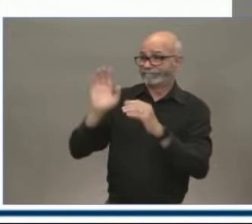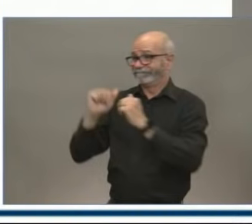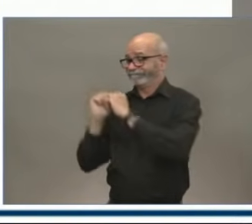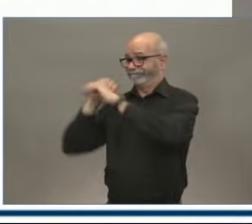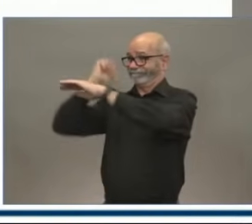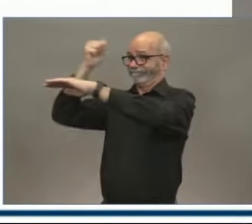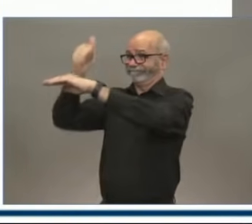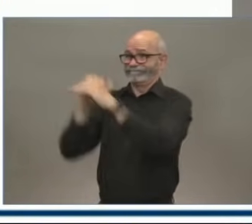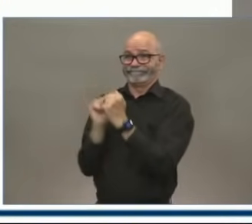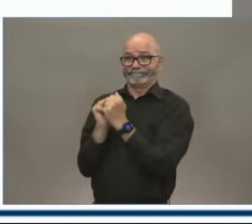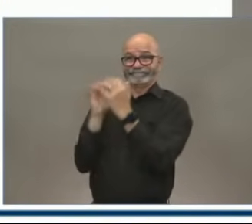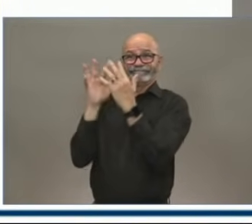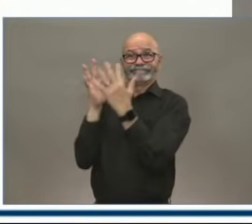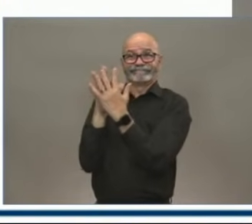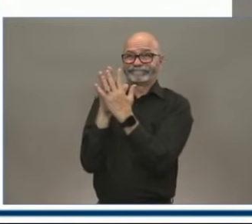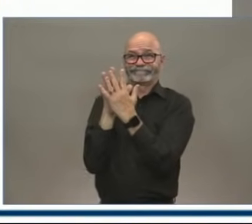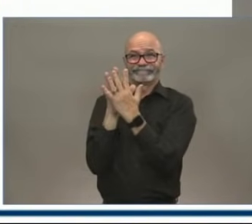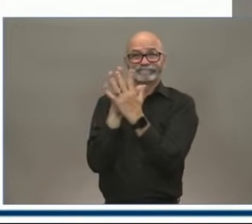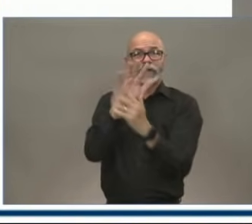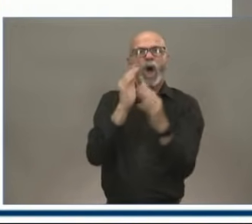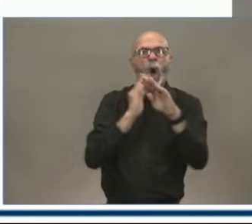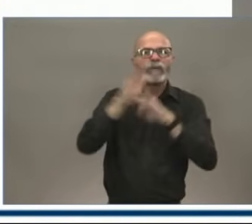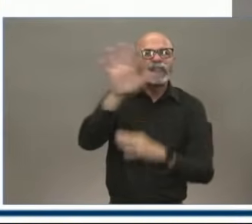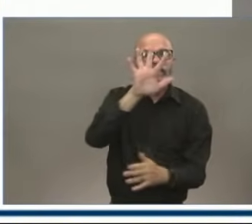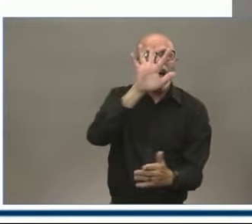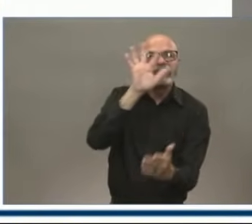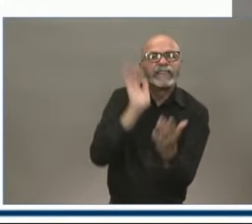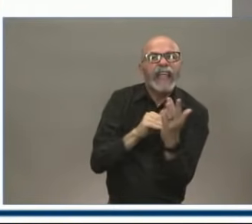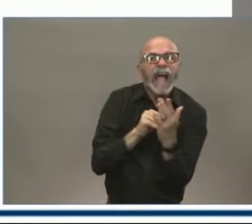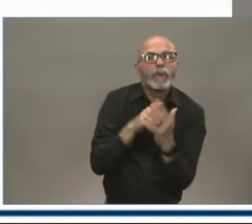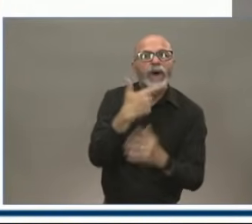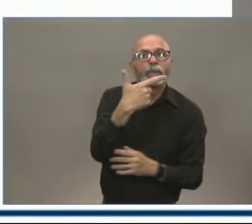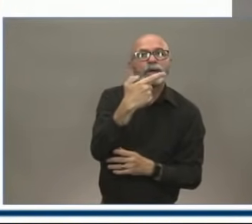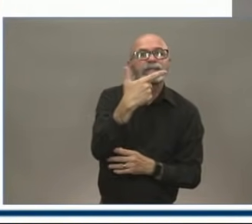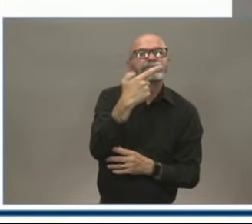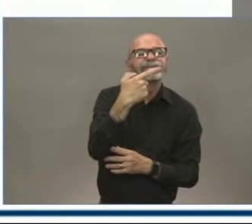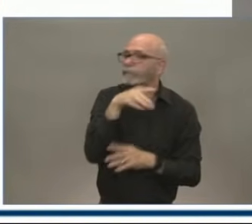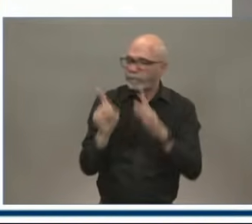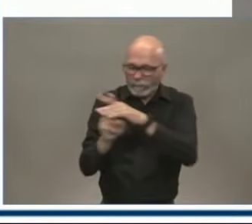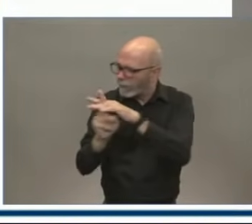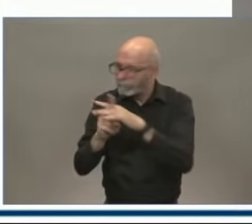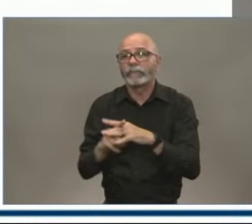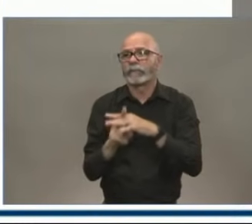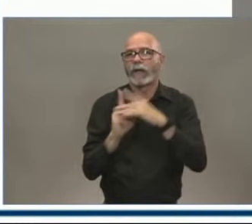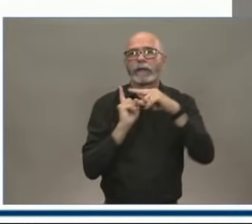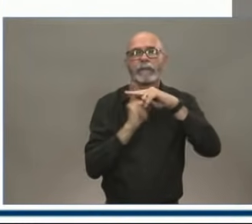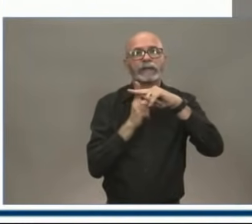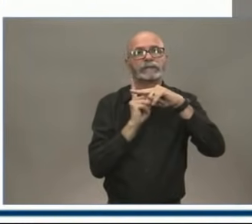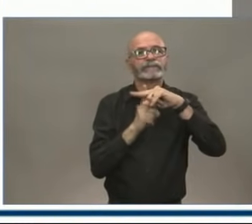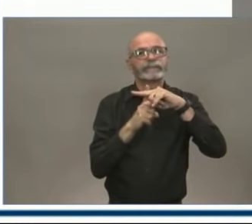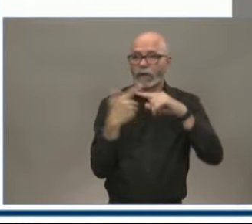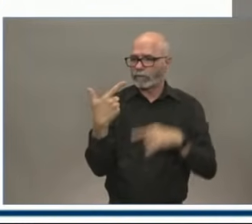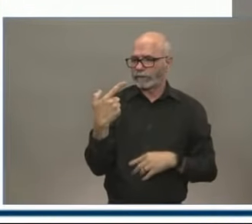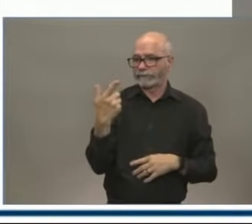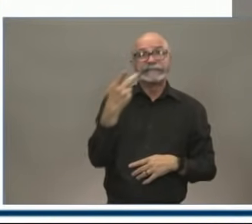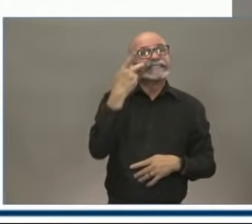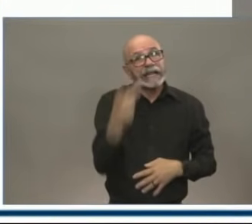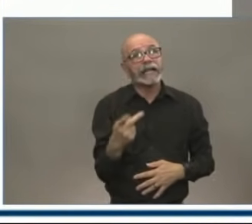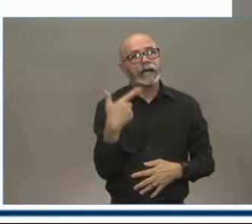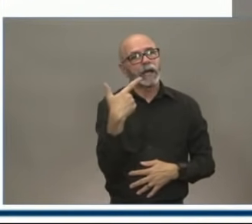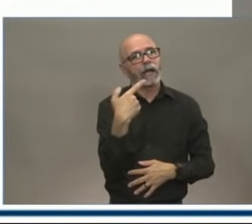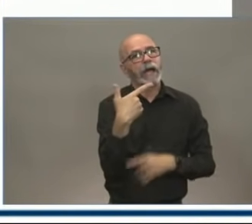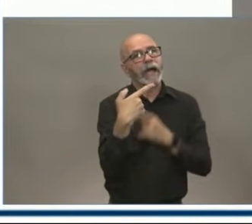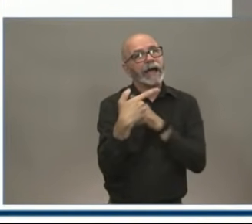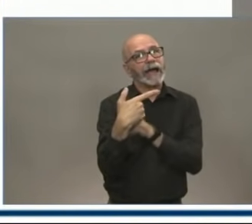5,477 rapid tests, and as the Premier said, 21 positives. And all of the positives, because of the lower accuracy of this test,